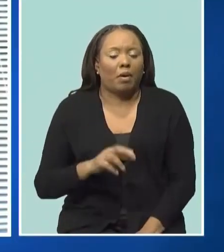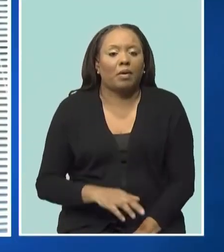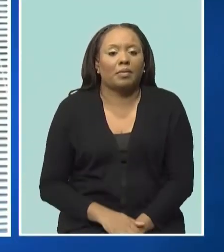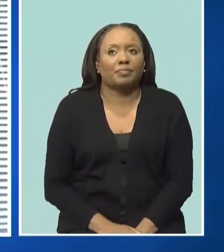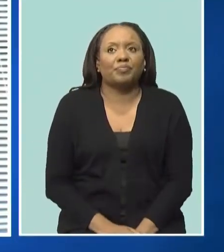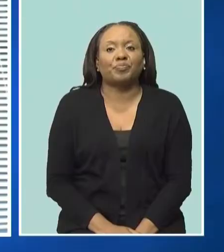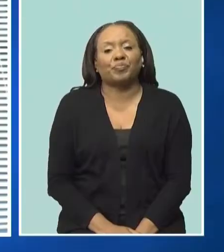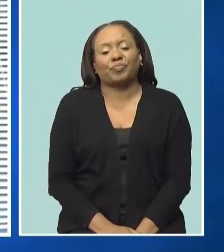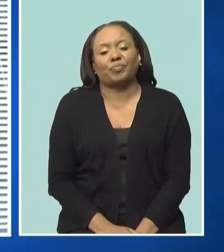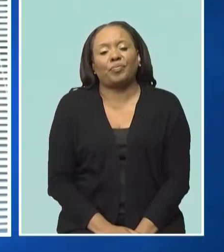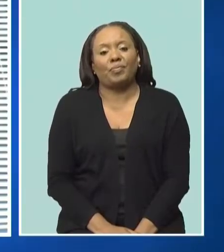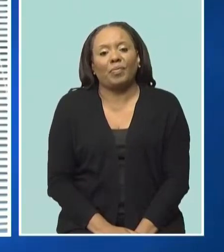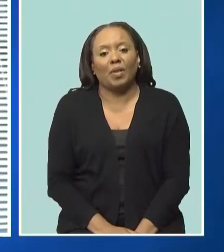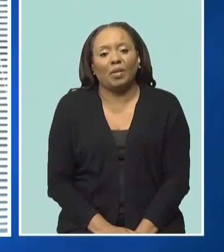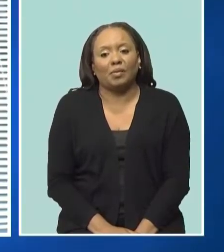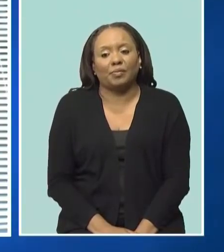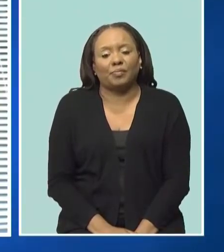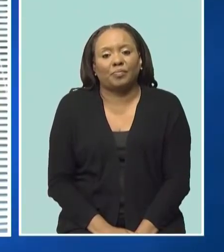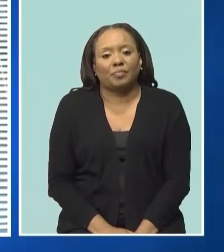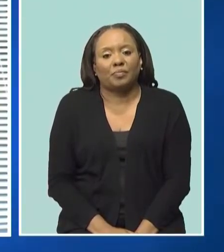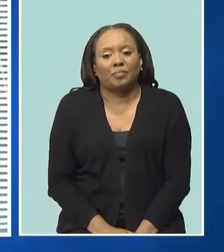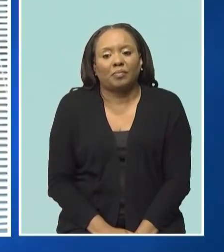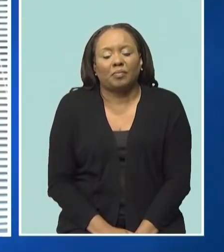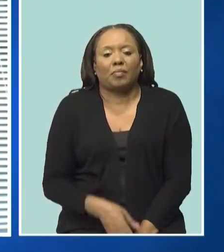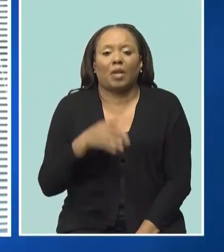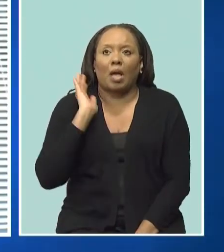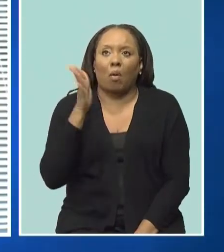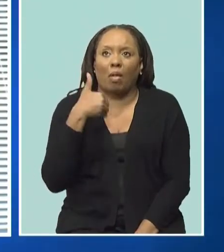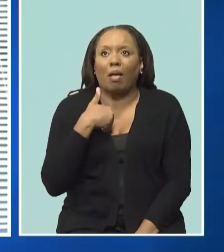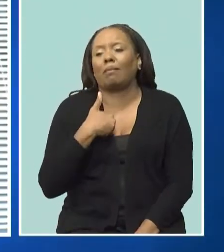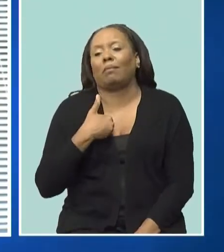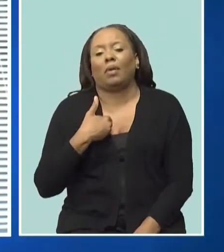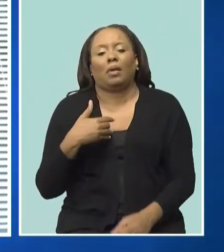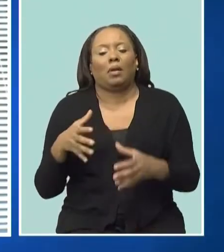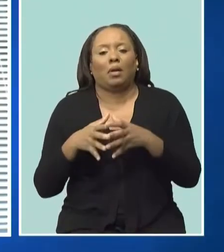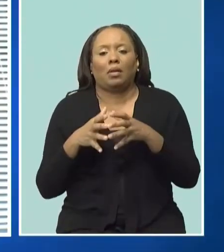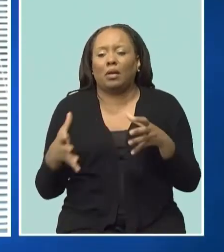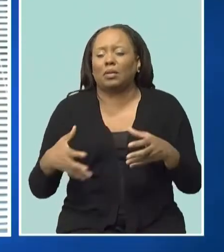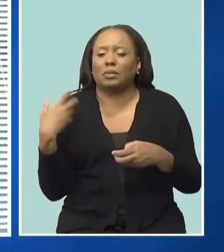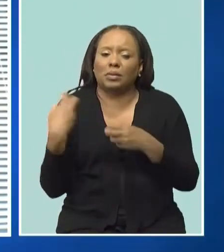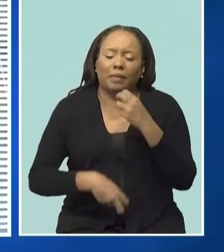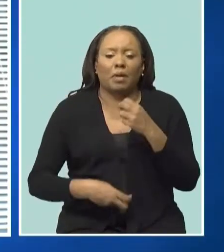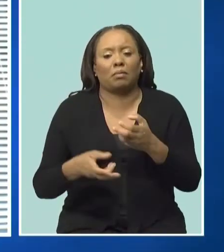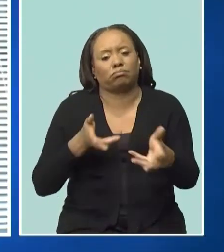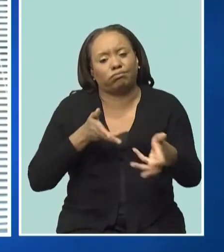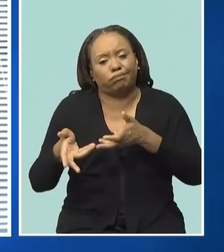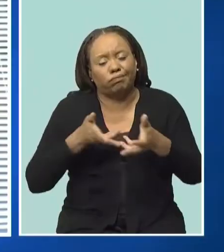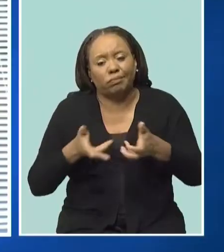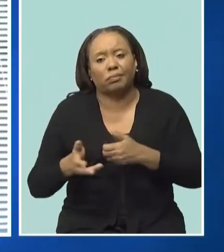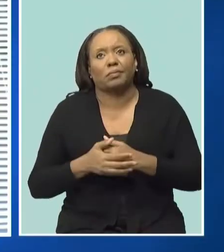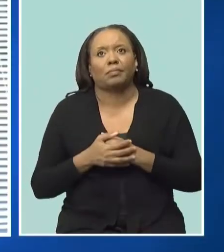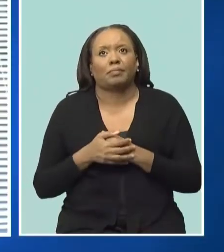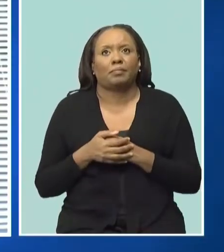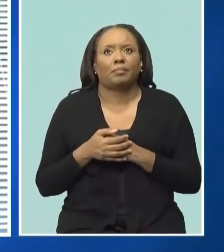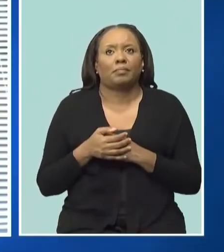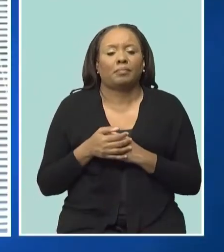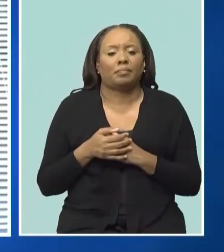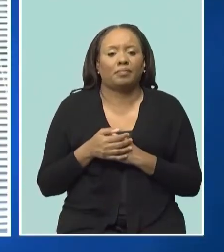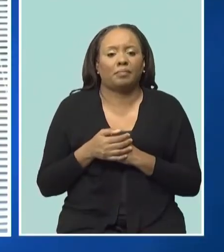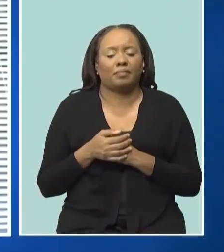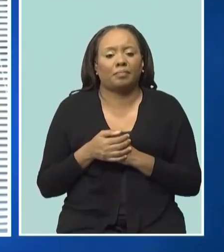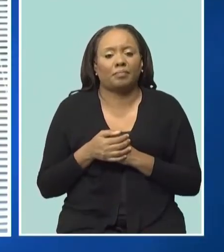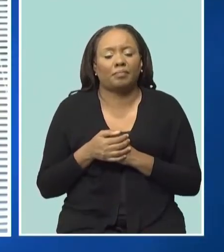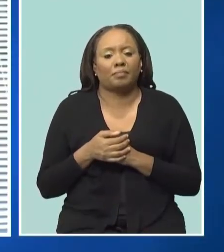that also will have some hard conversations, Pearson. One of the conversations that we're going to be having in there in the context of this new